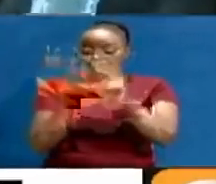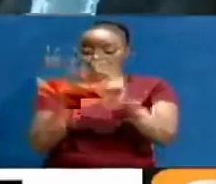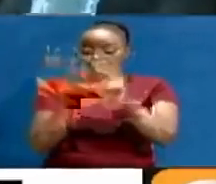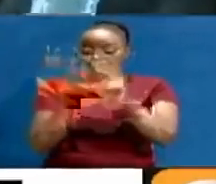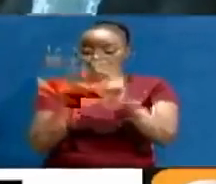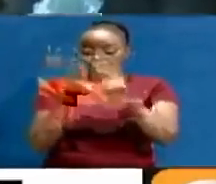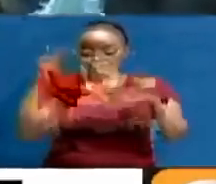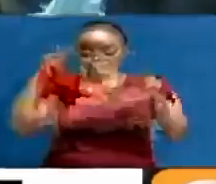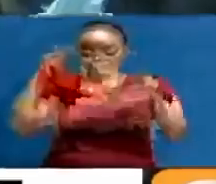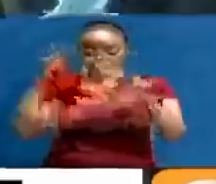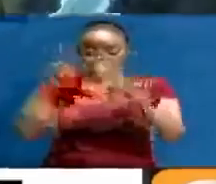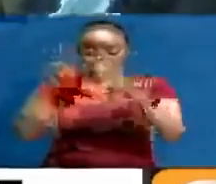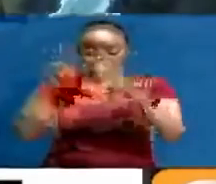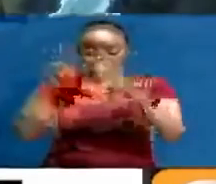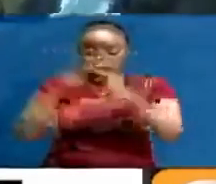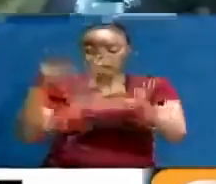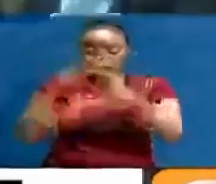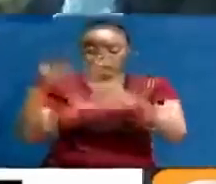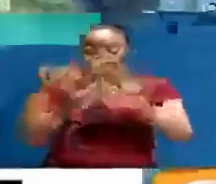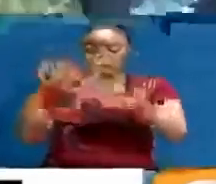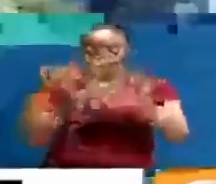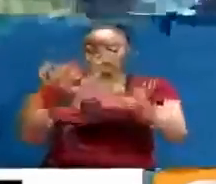restoration of diplomatic friendship.